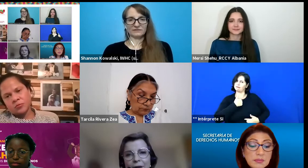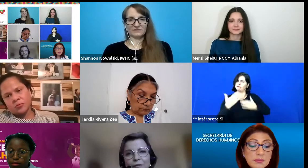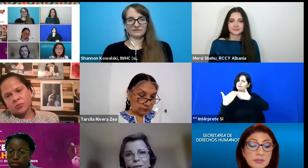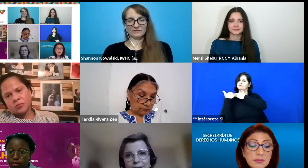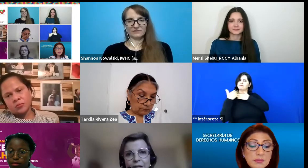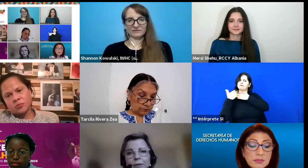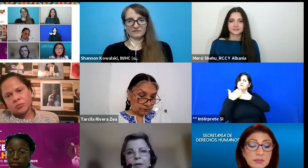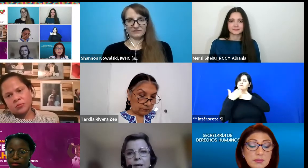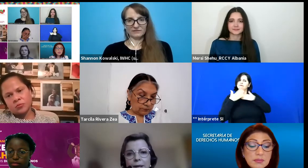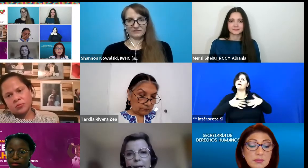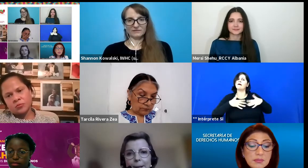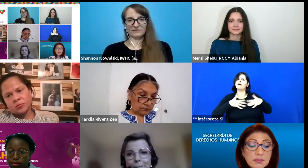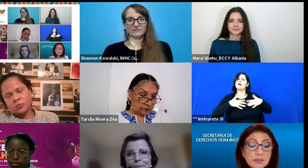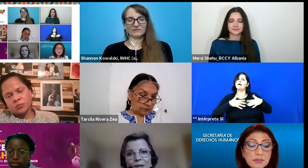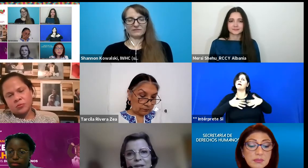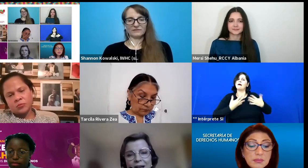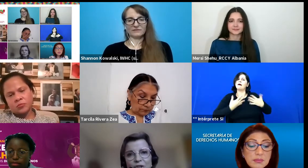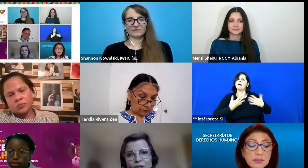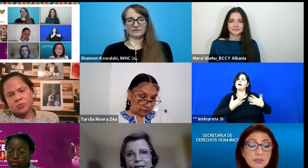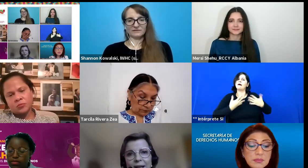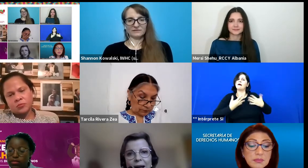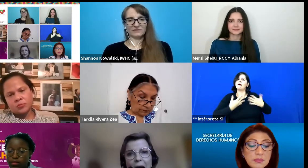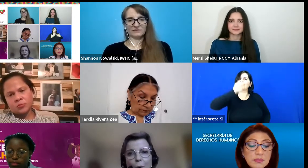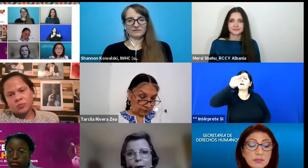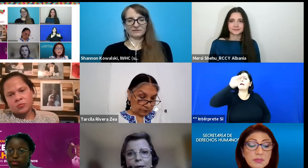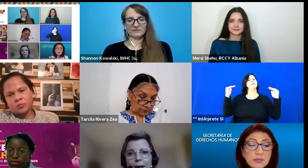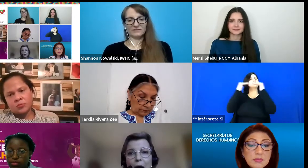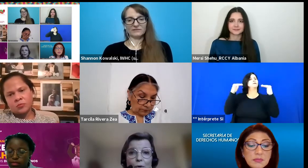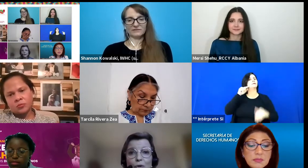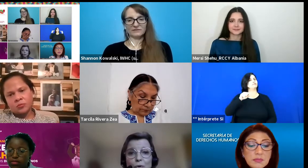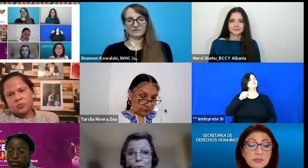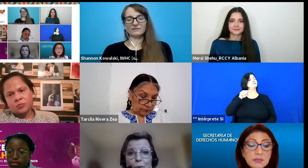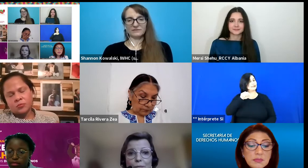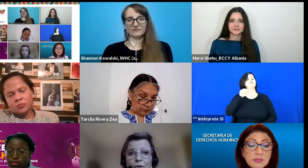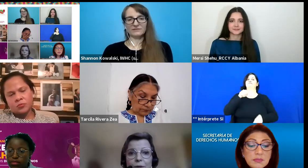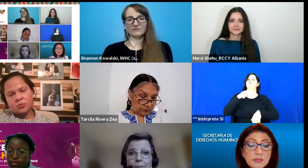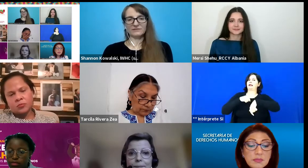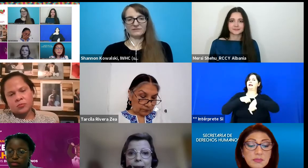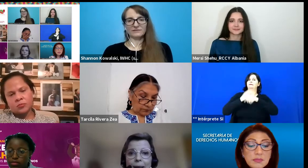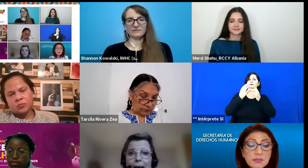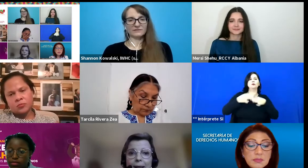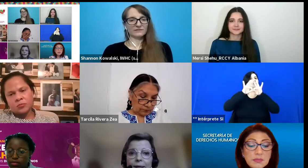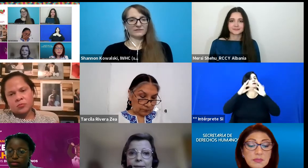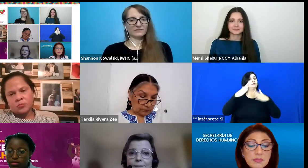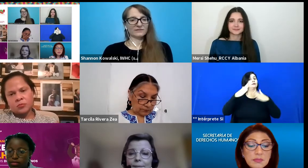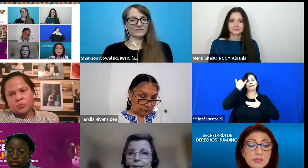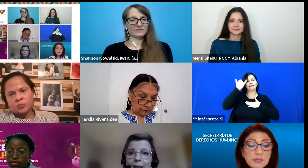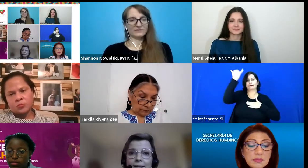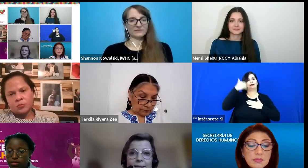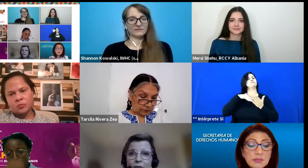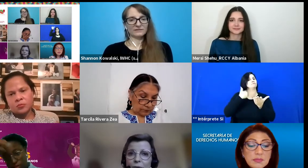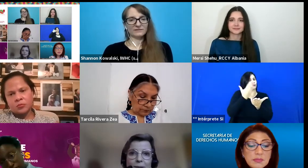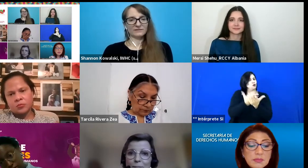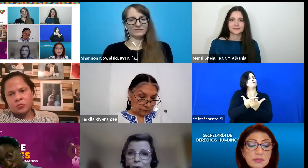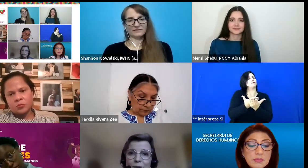have to continue challenging our social norms. And then